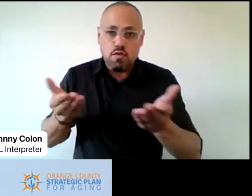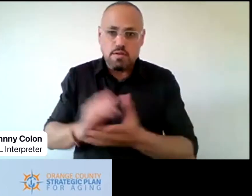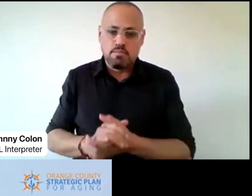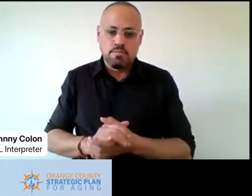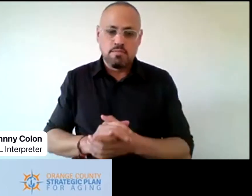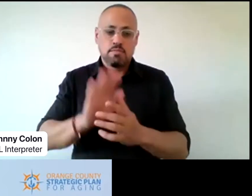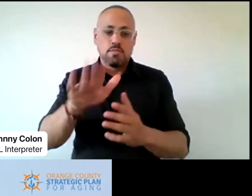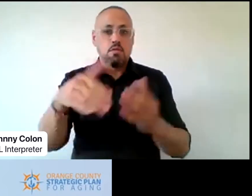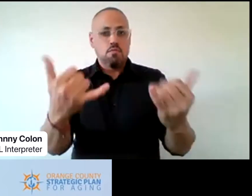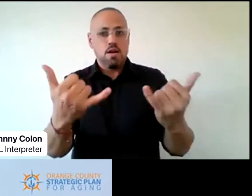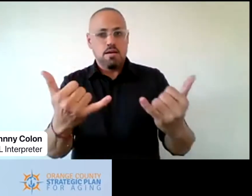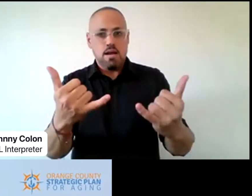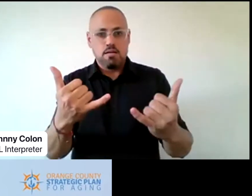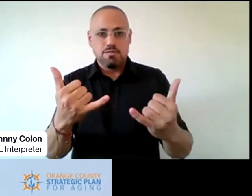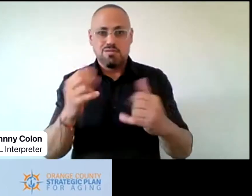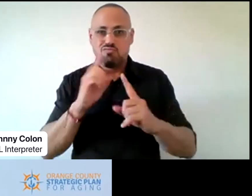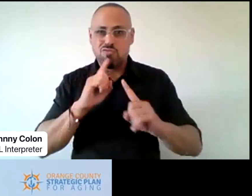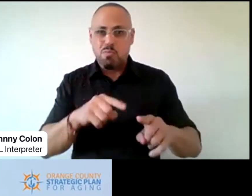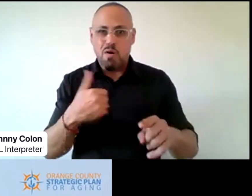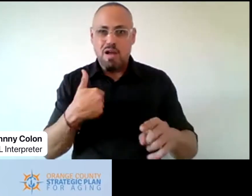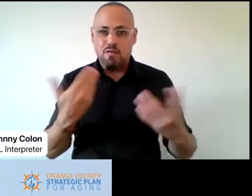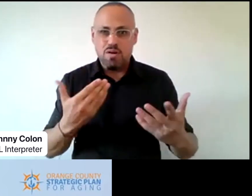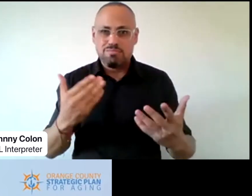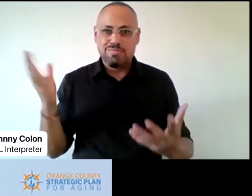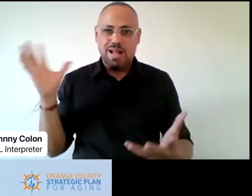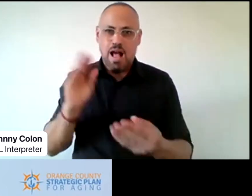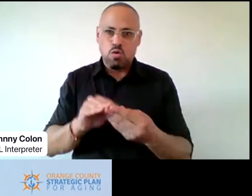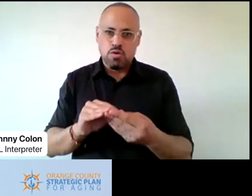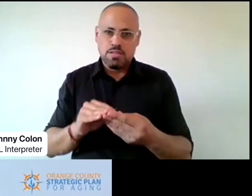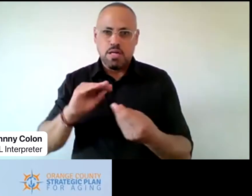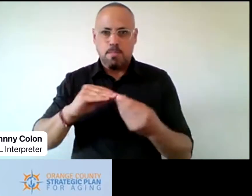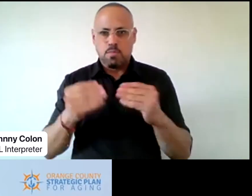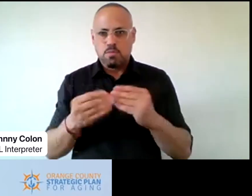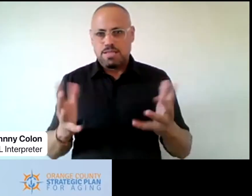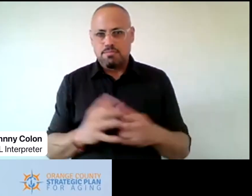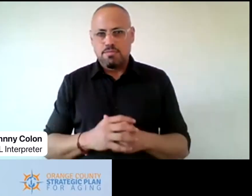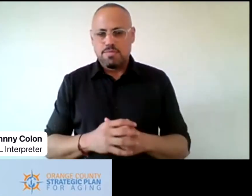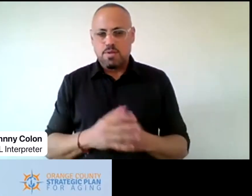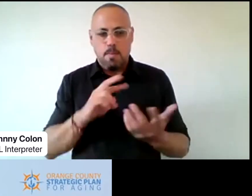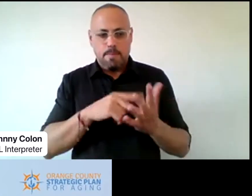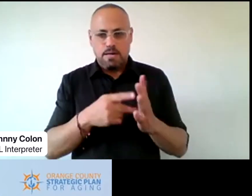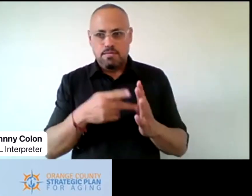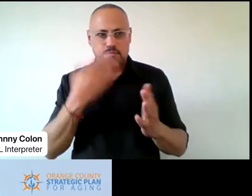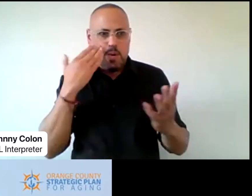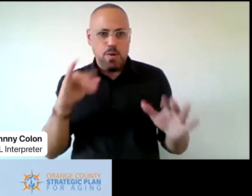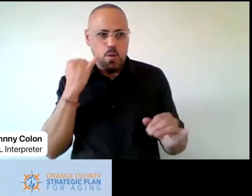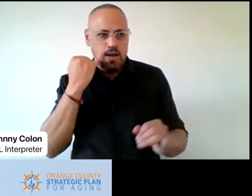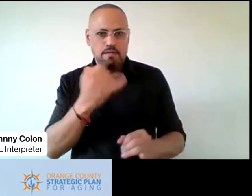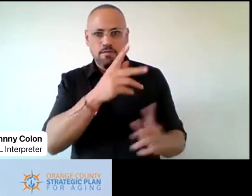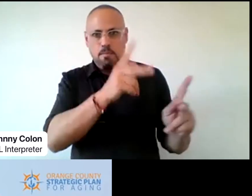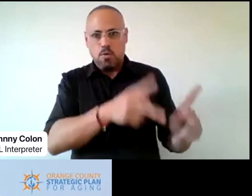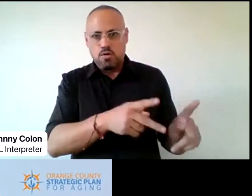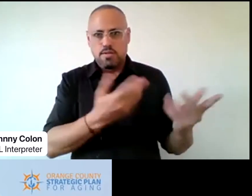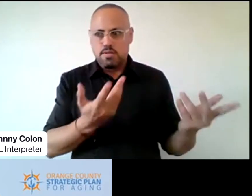now, all we get to report are aggregate numbers. So we don't know if an individual is, for